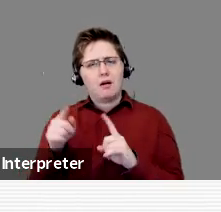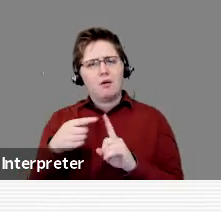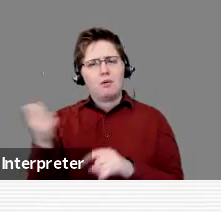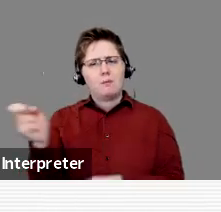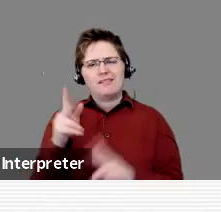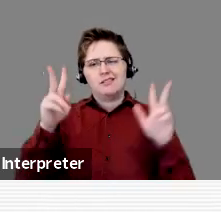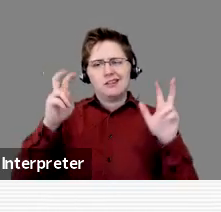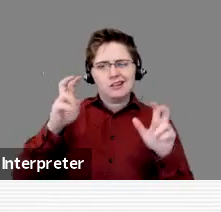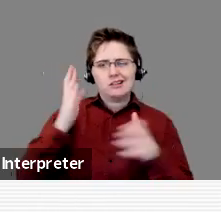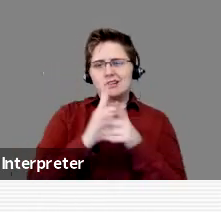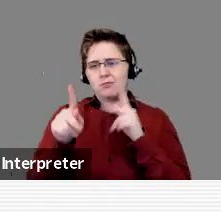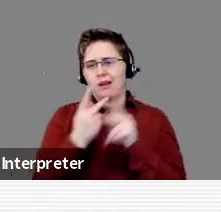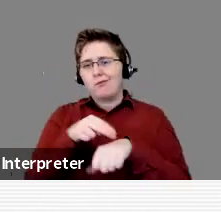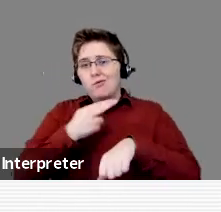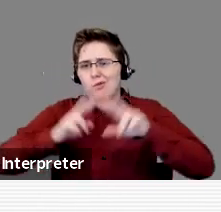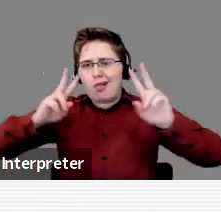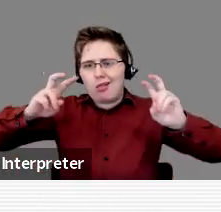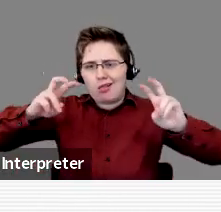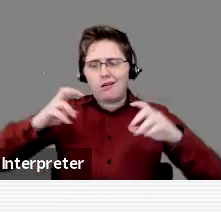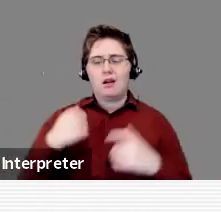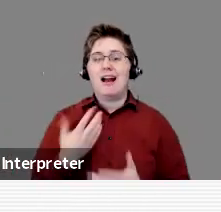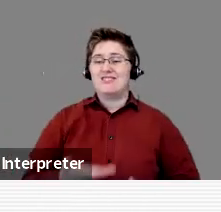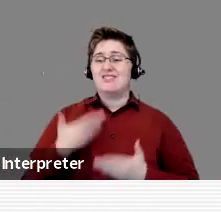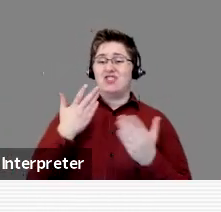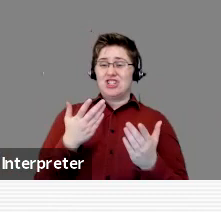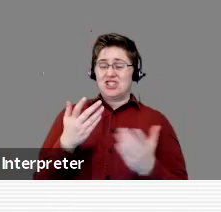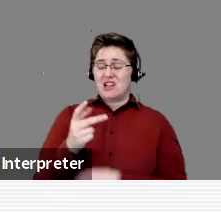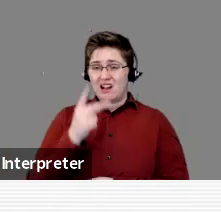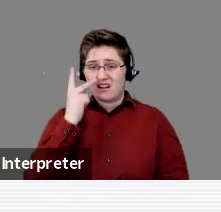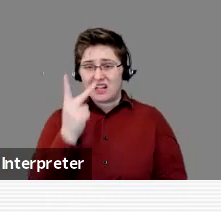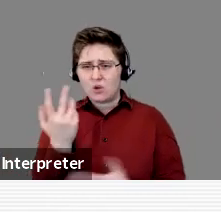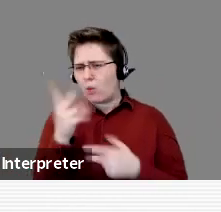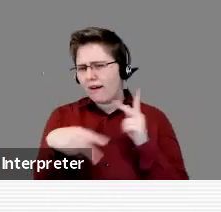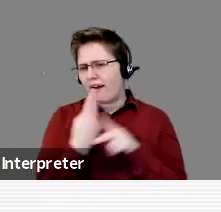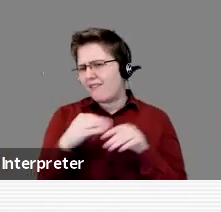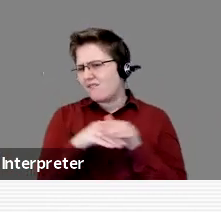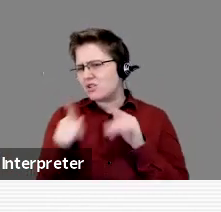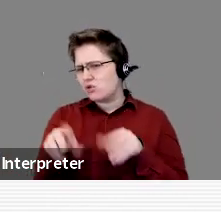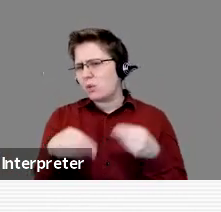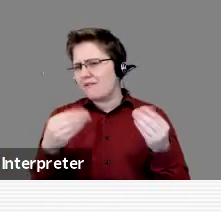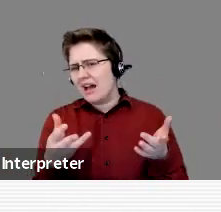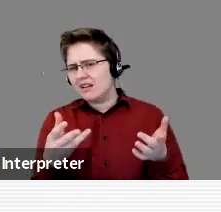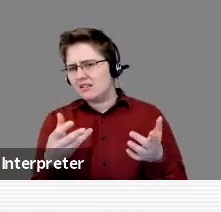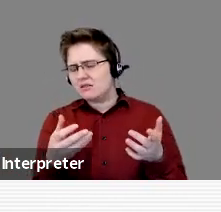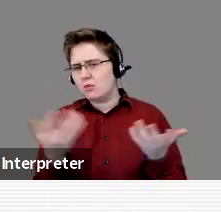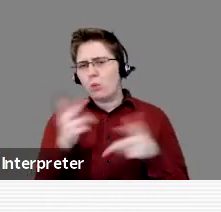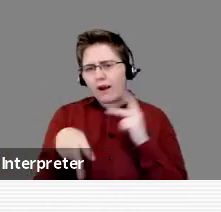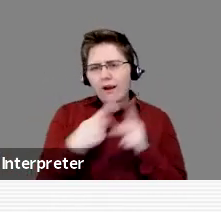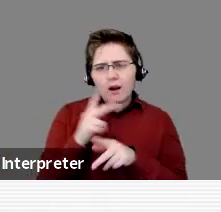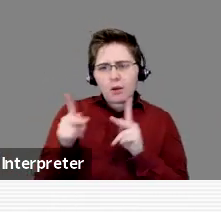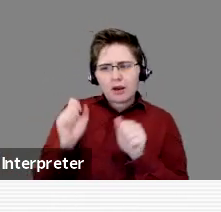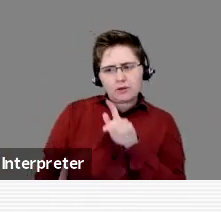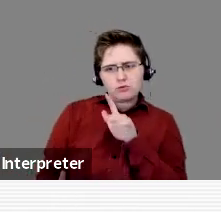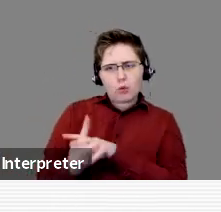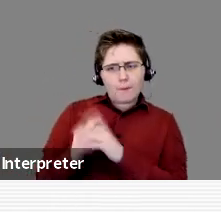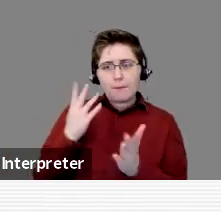of normal, I would strongly suggest looking into what kind of access you were provided during this time, what kind of people were able to show up that